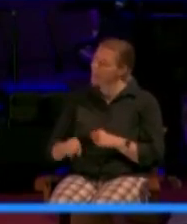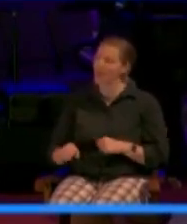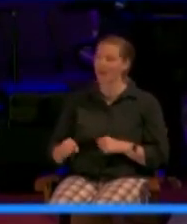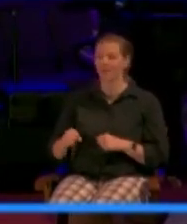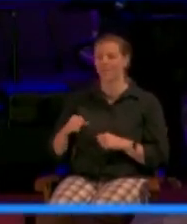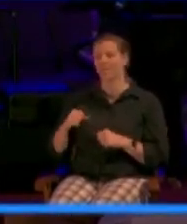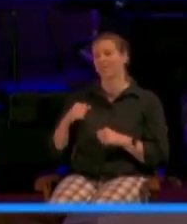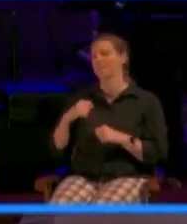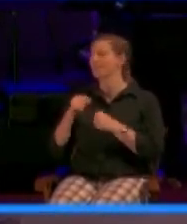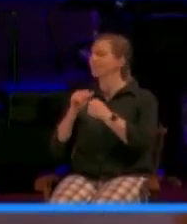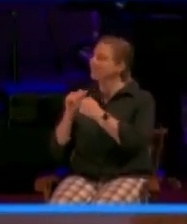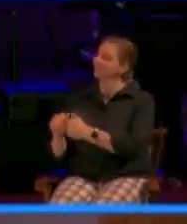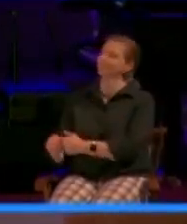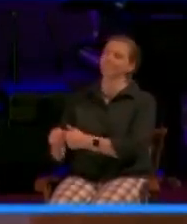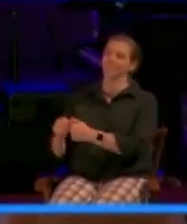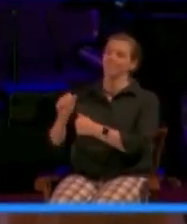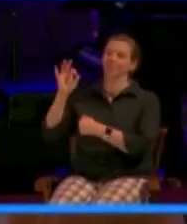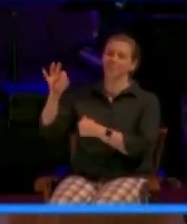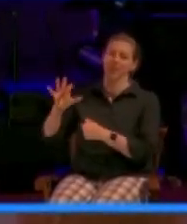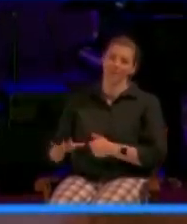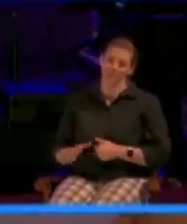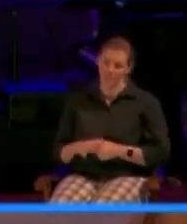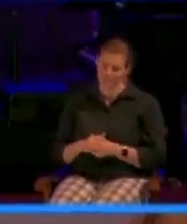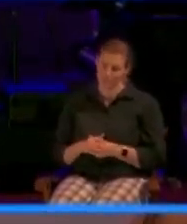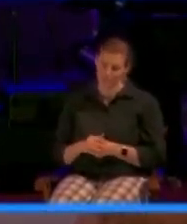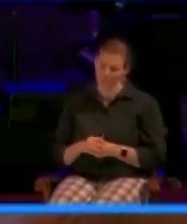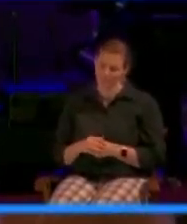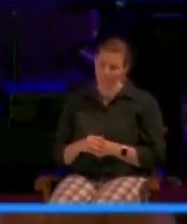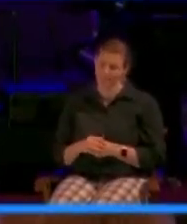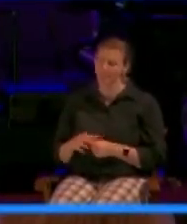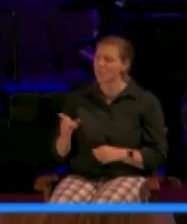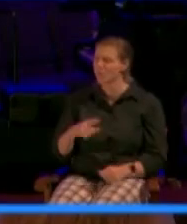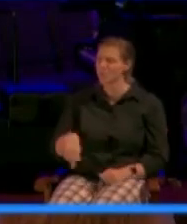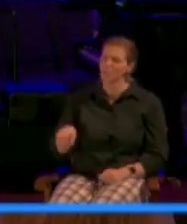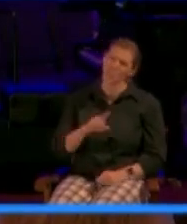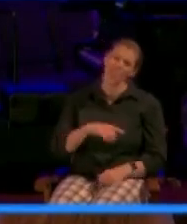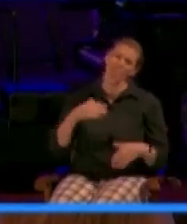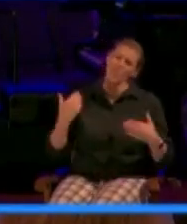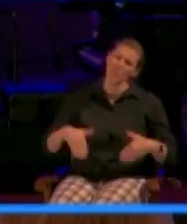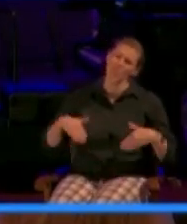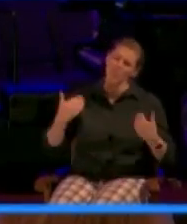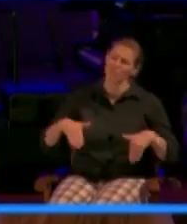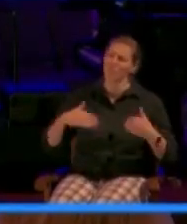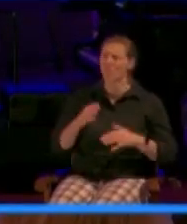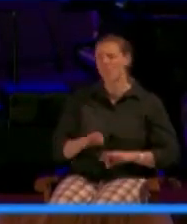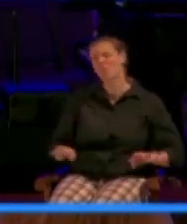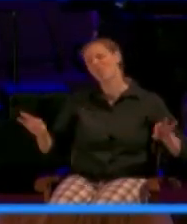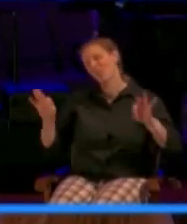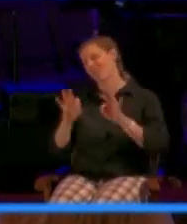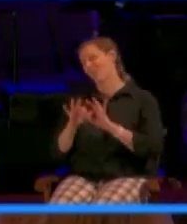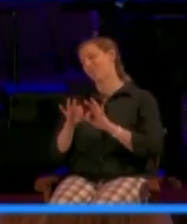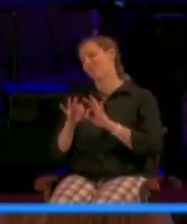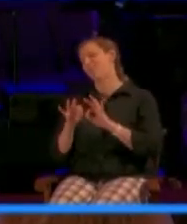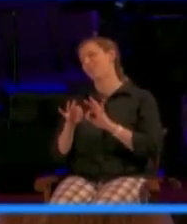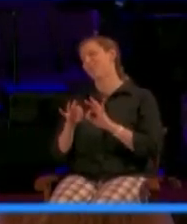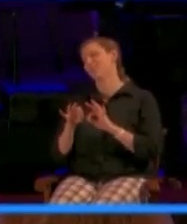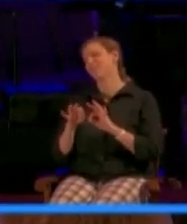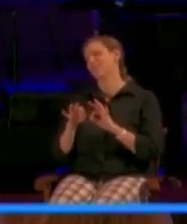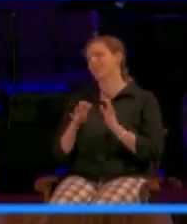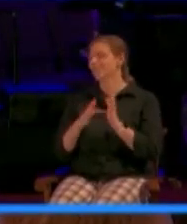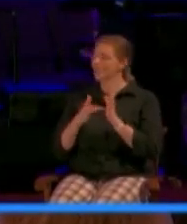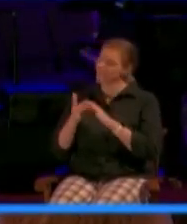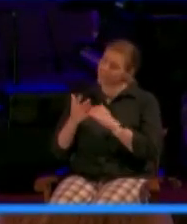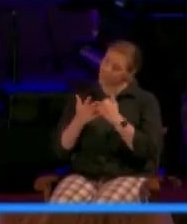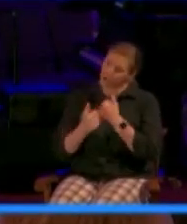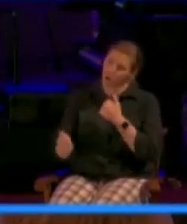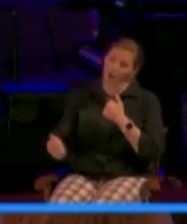an addendum to my life. Come and you can be a part of this." It's never that way. Just not. You either